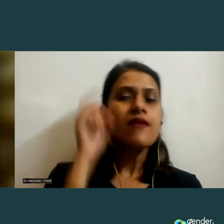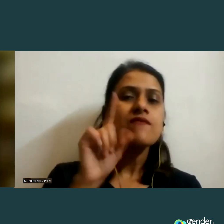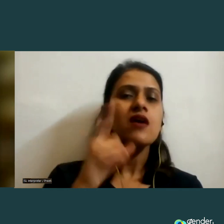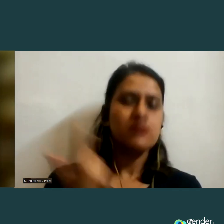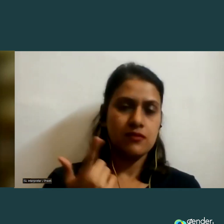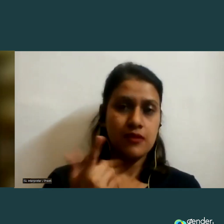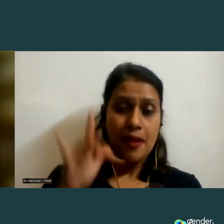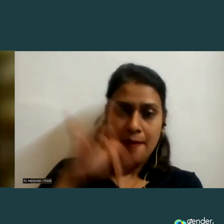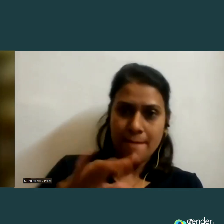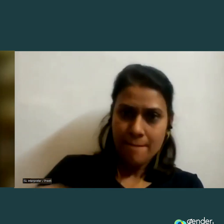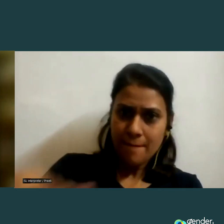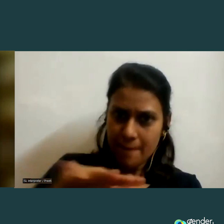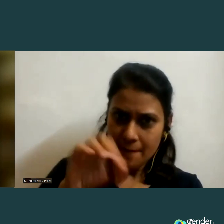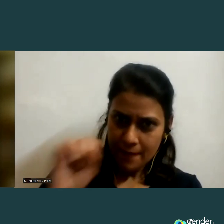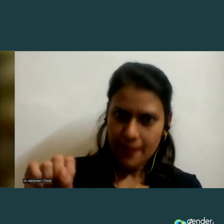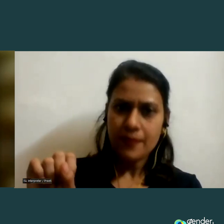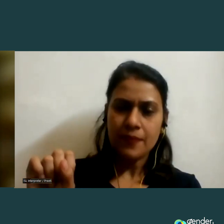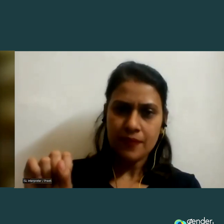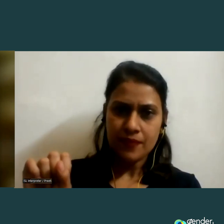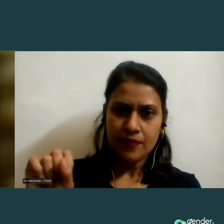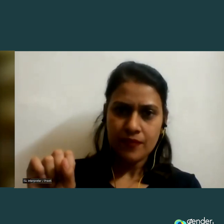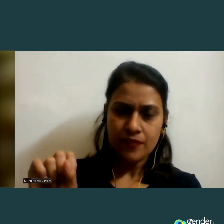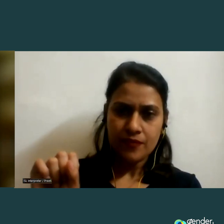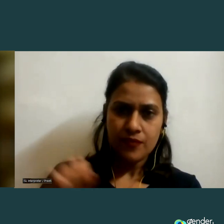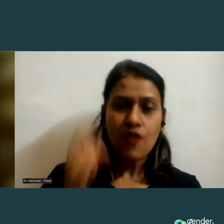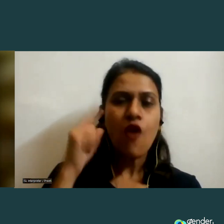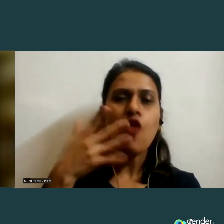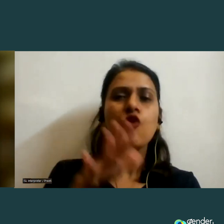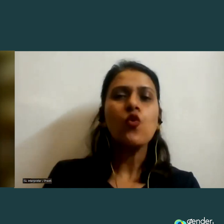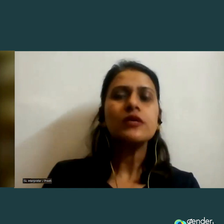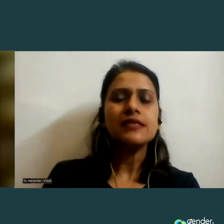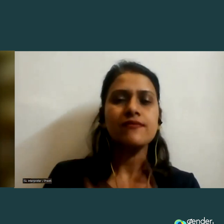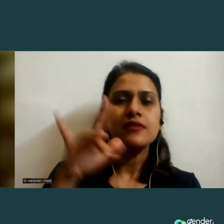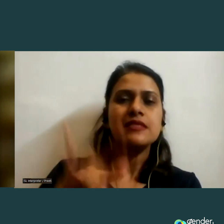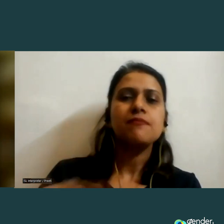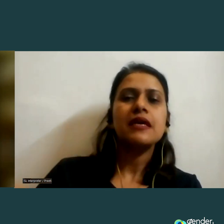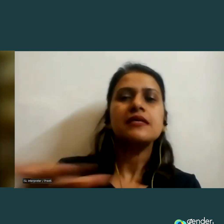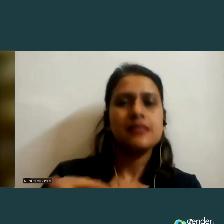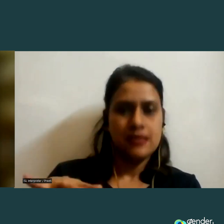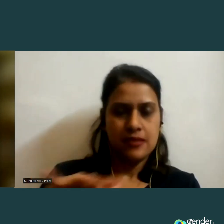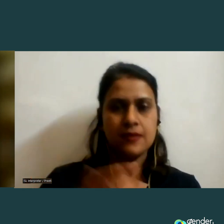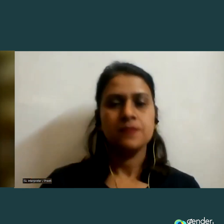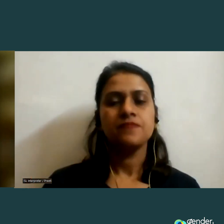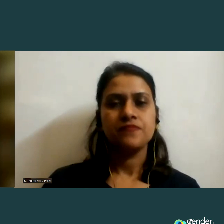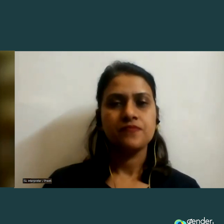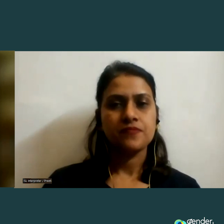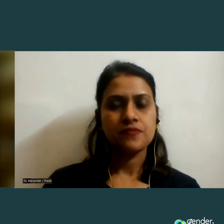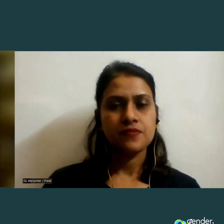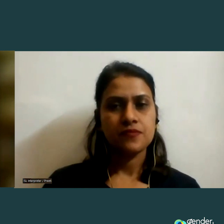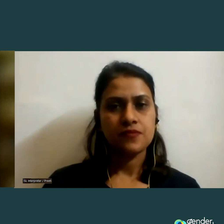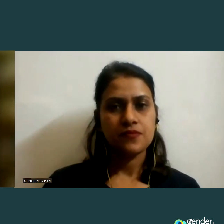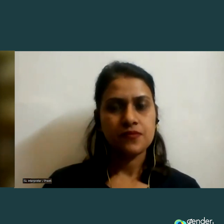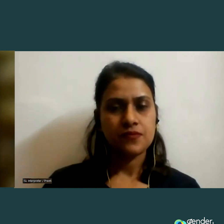places of, how do you kind of think of what constitutes an inclusive space? Are there specific things that you look